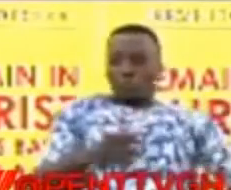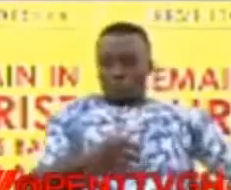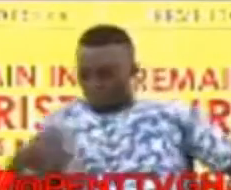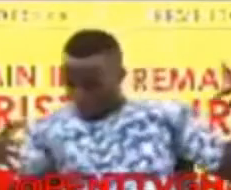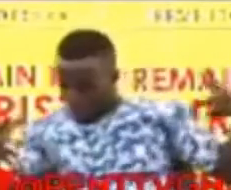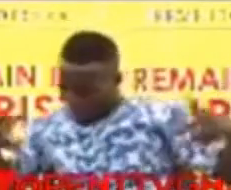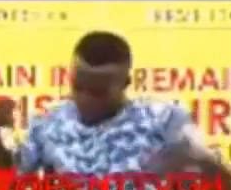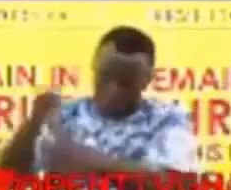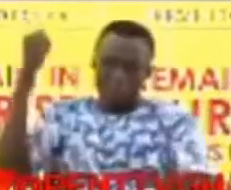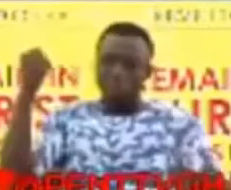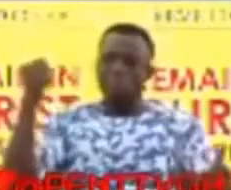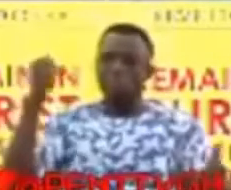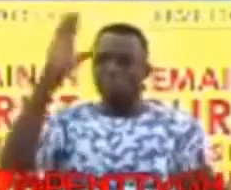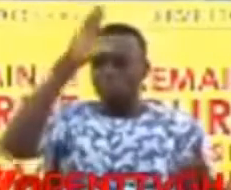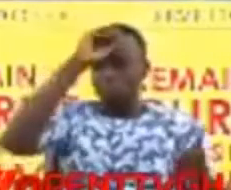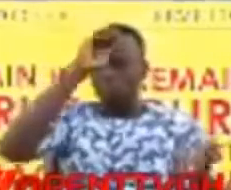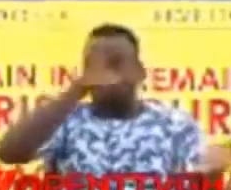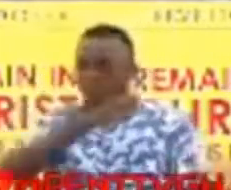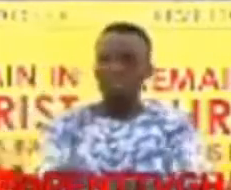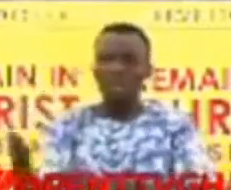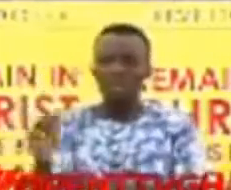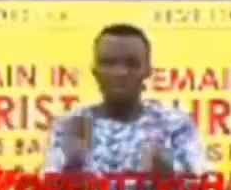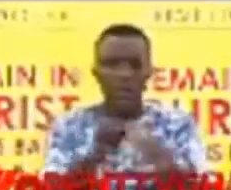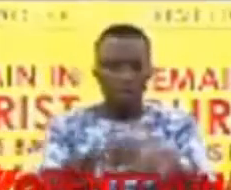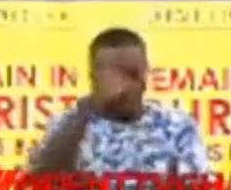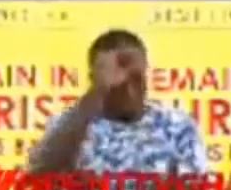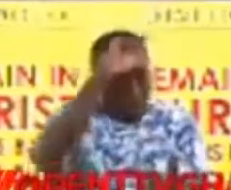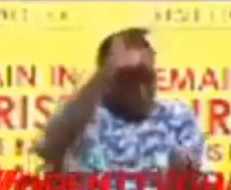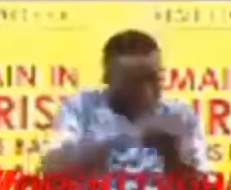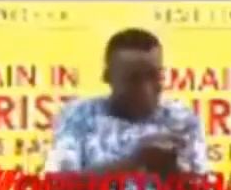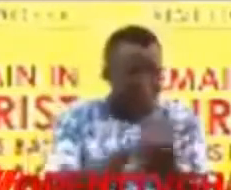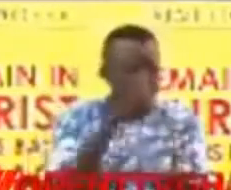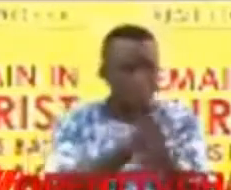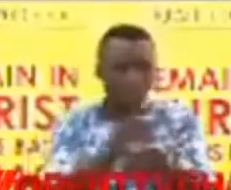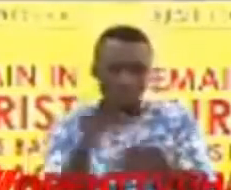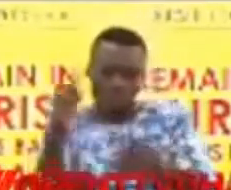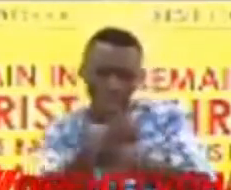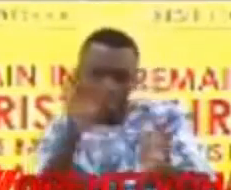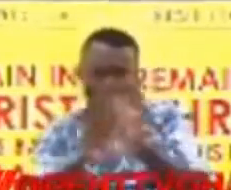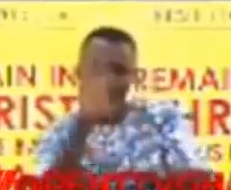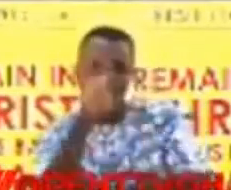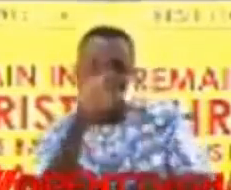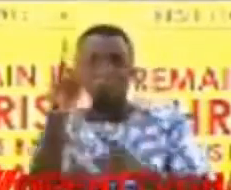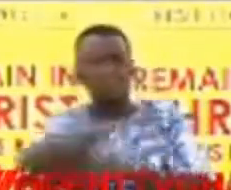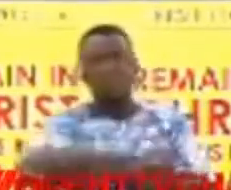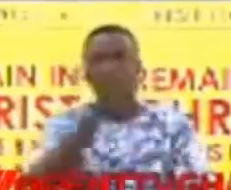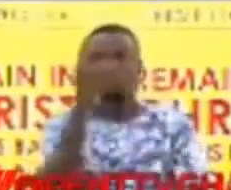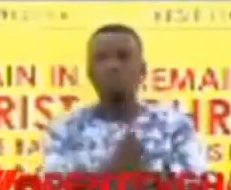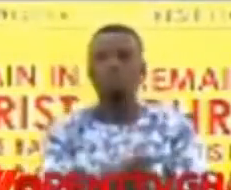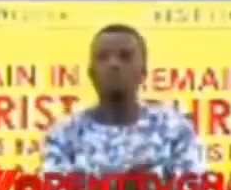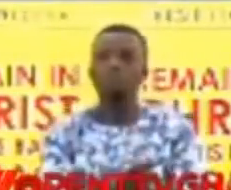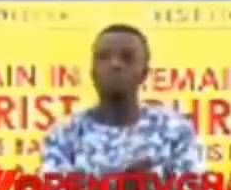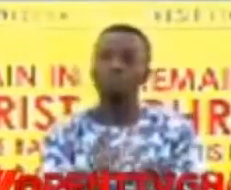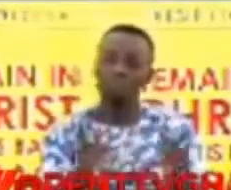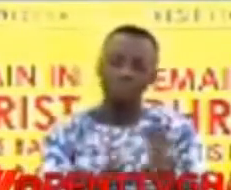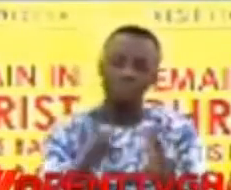wedding. 40 days after his wedding. And I said, Lord Jesus Christ, please save us from